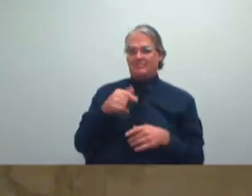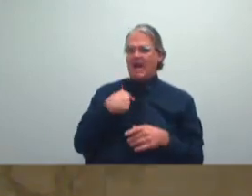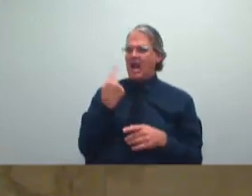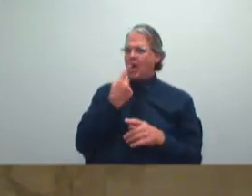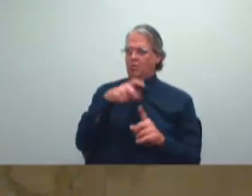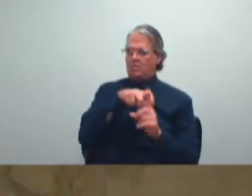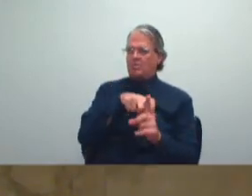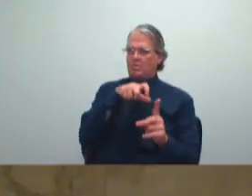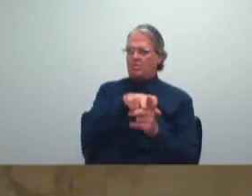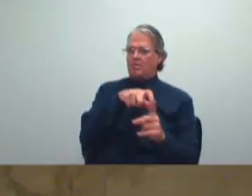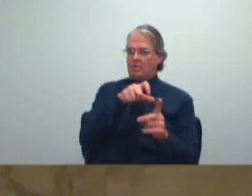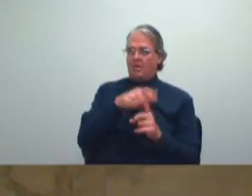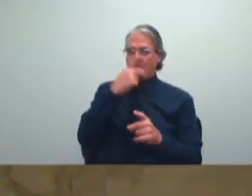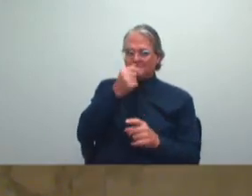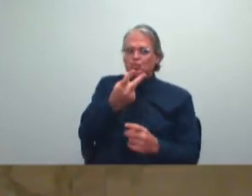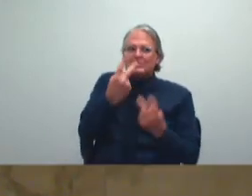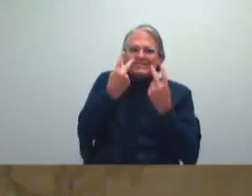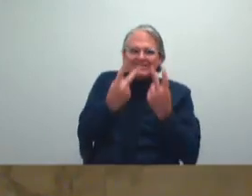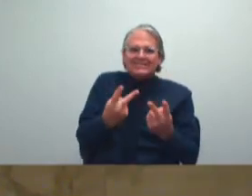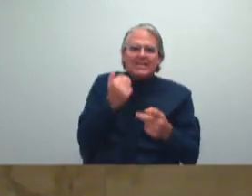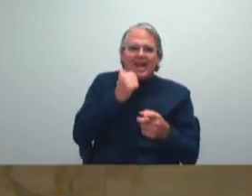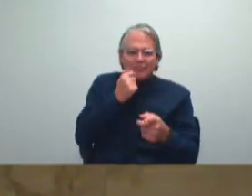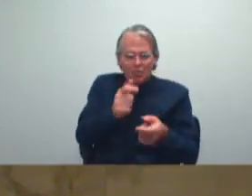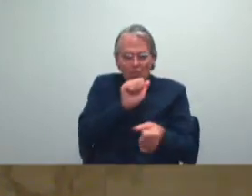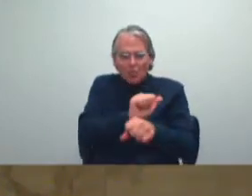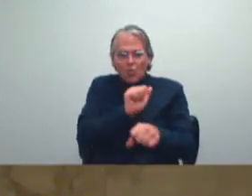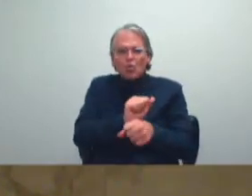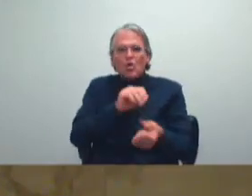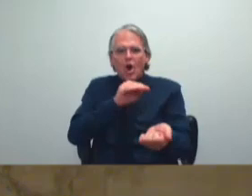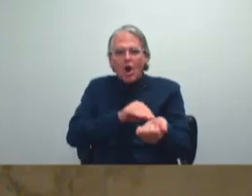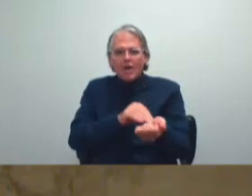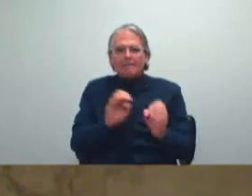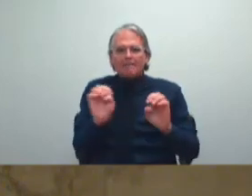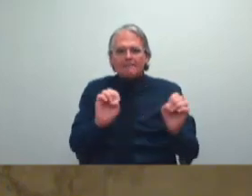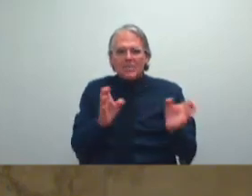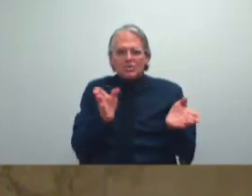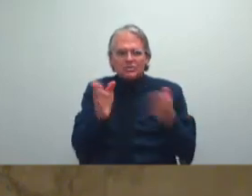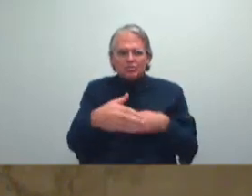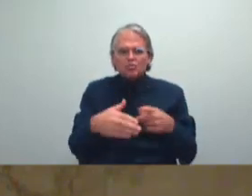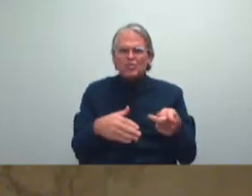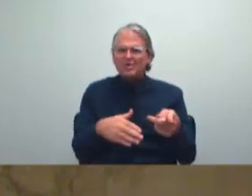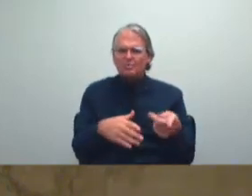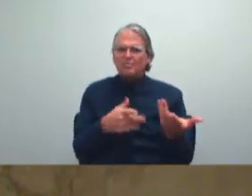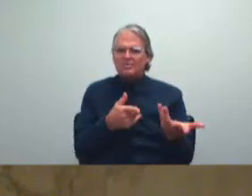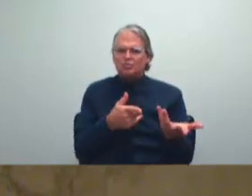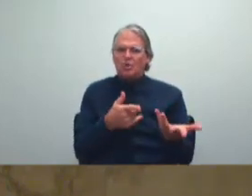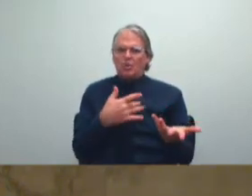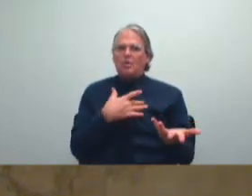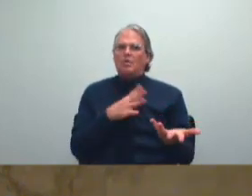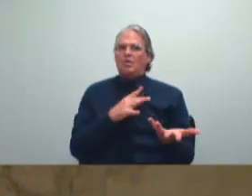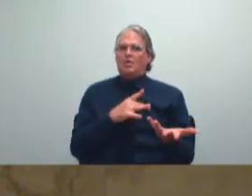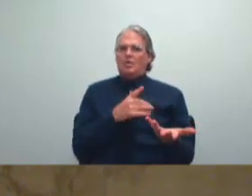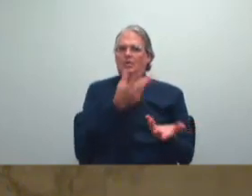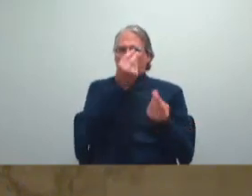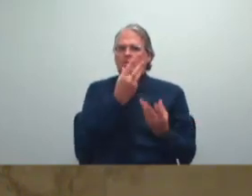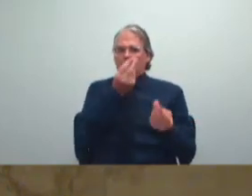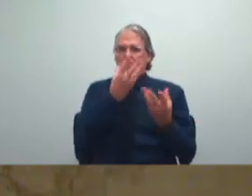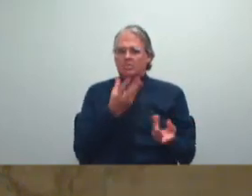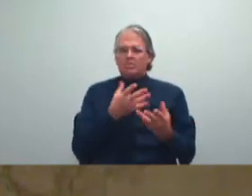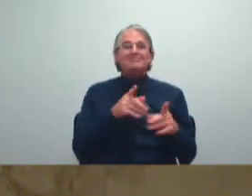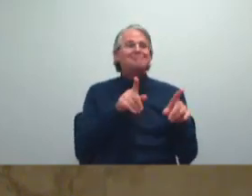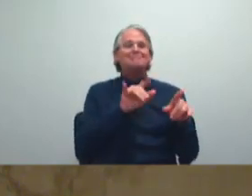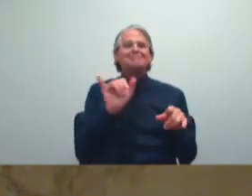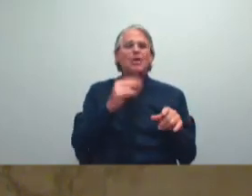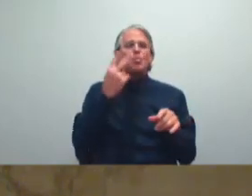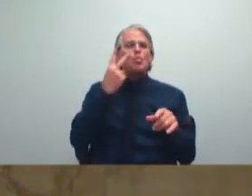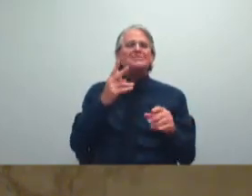You're living it. So, I mean, it's just incredible to have your knowledge and feedback. I think we all see those national stories too. And we say, oh,